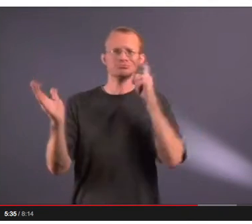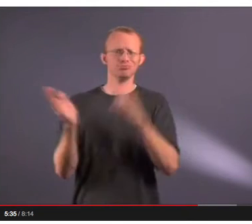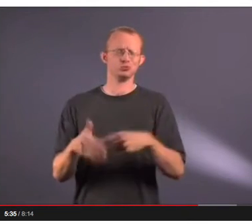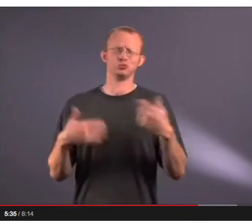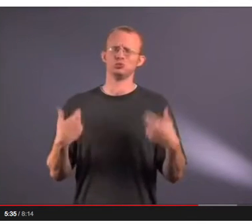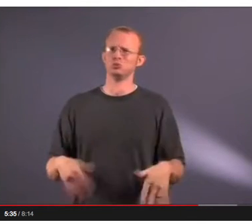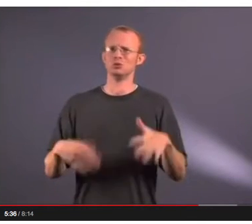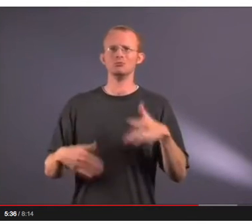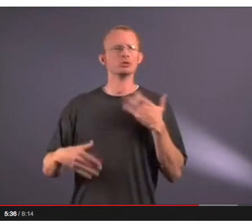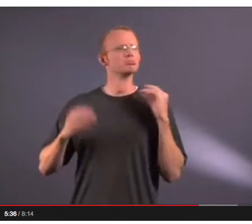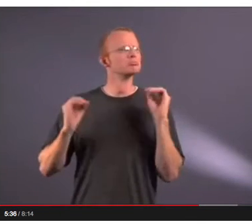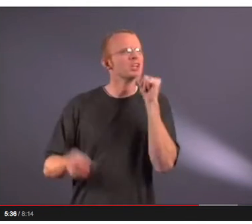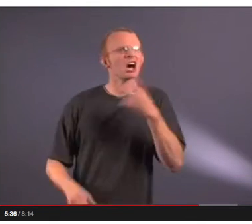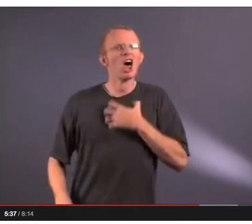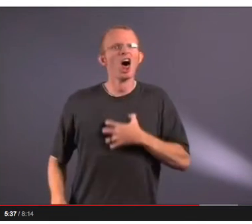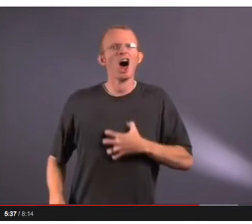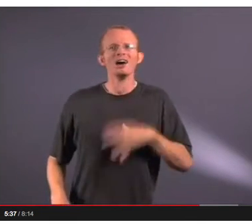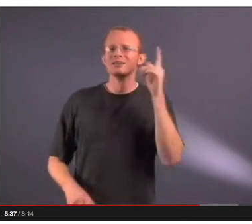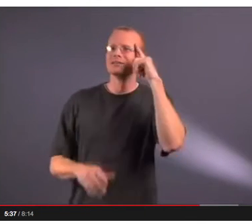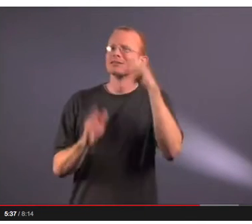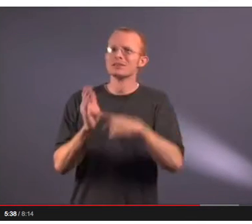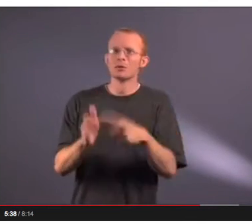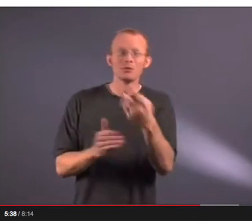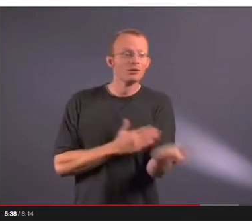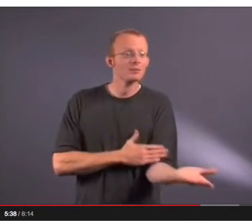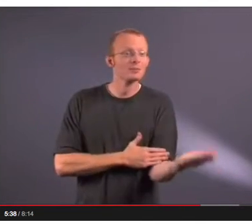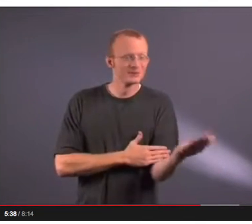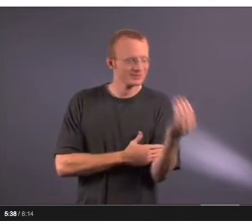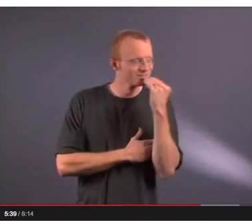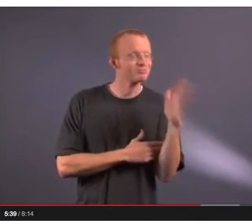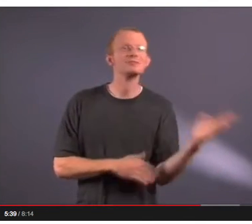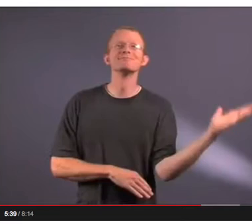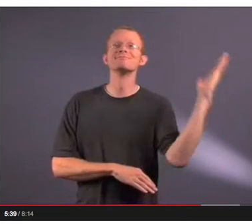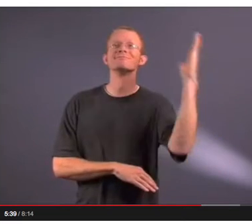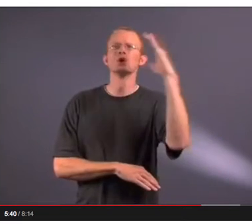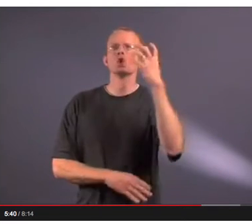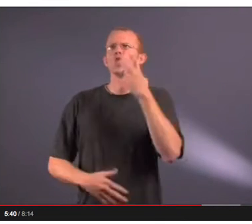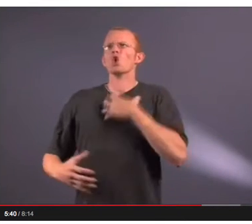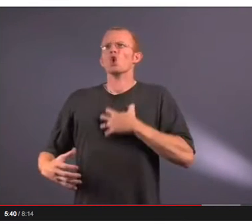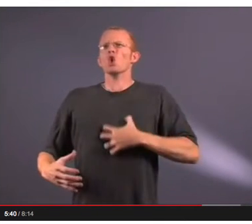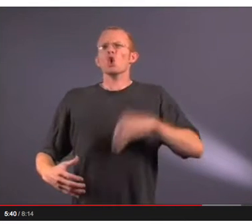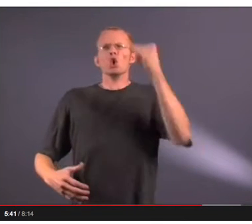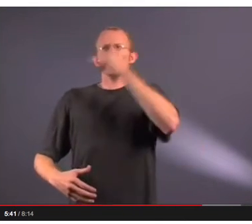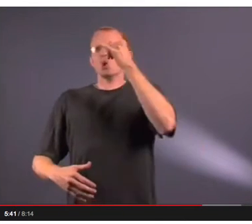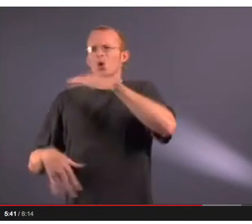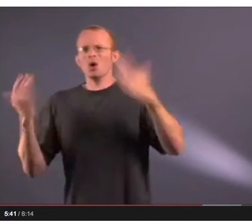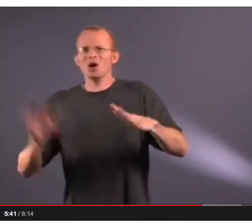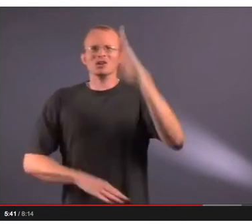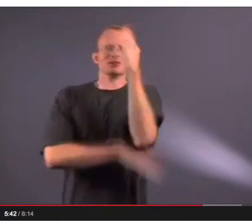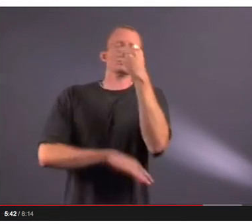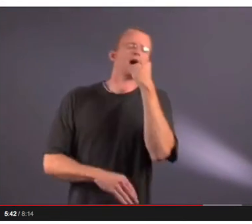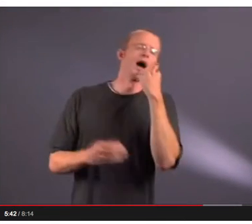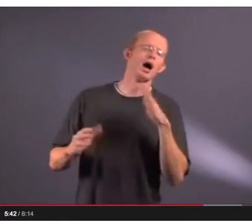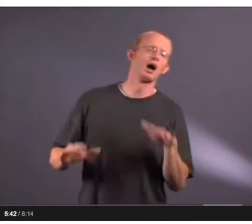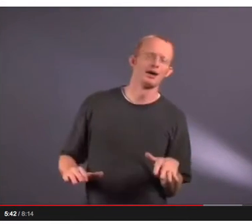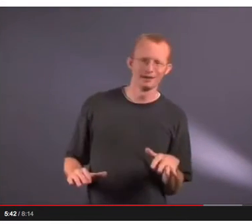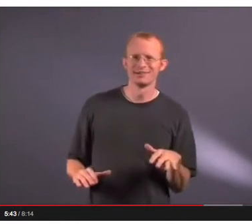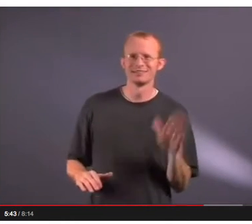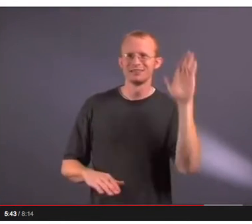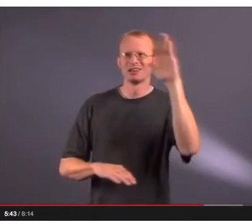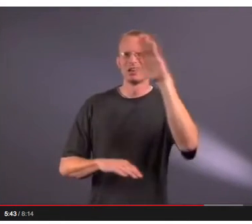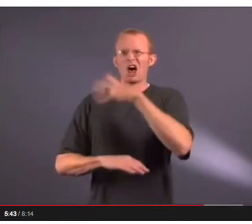And you do that and you're going to notice a huge difference in your body. You're not going to be hungry all throughout the day. You're not going to be hungry in between